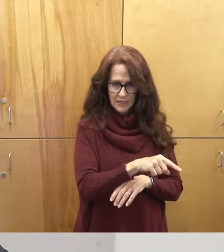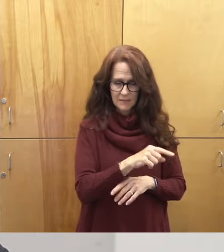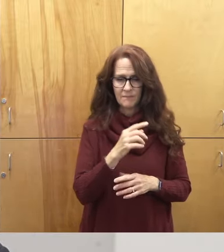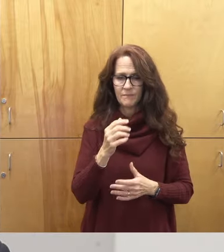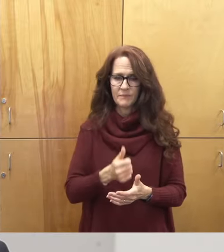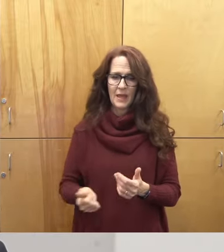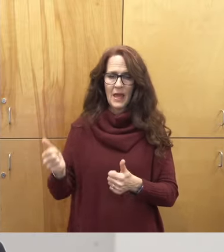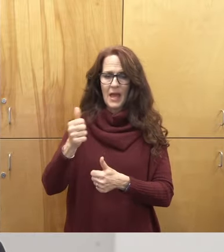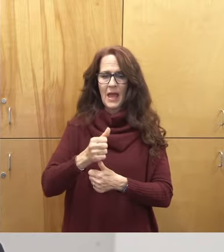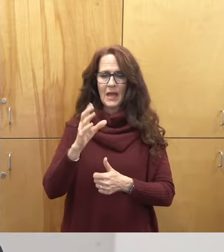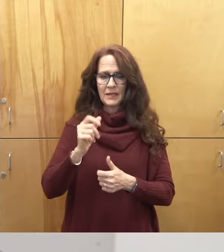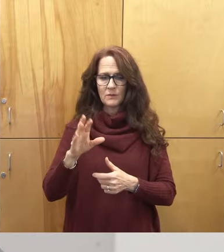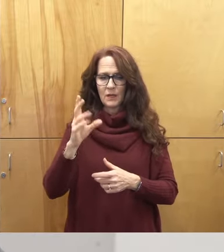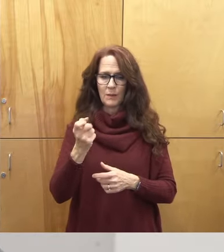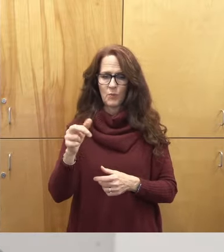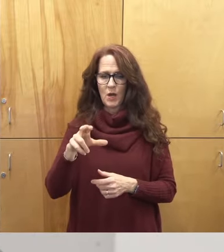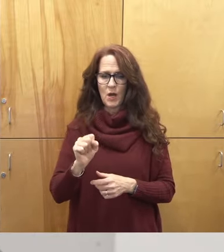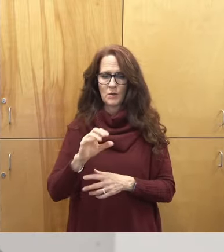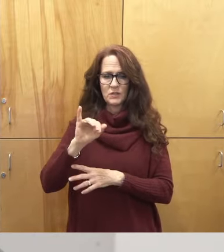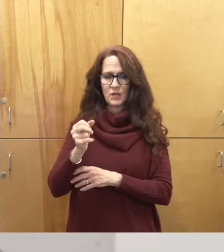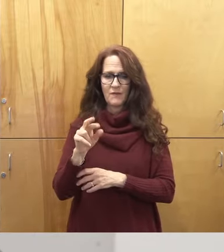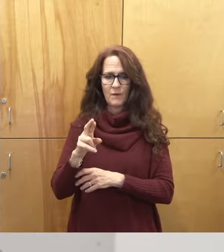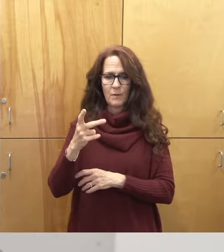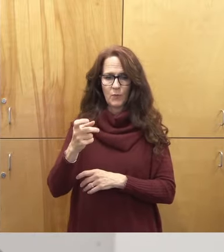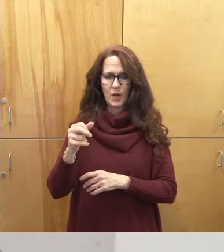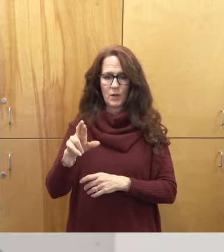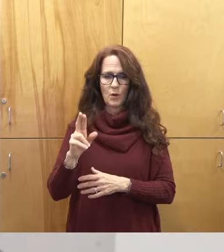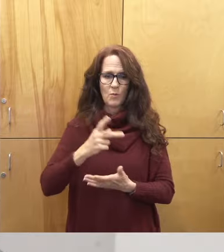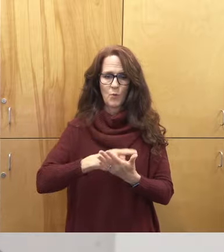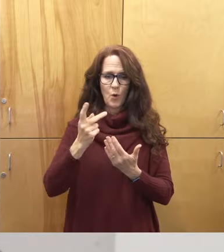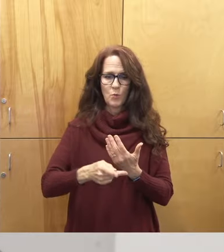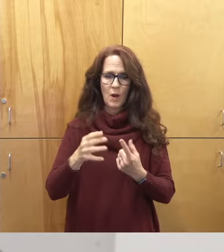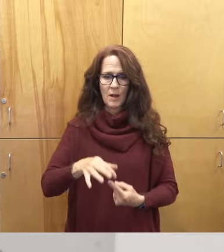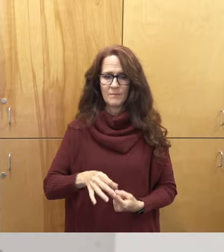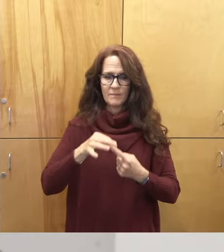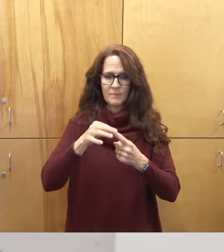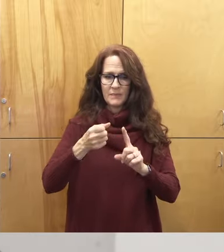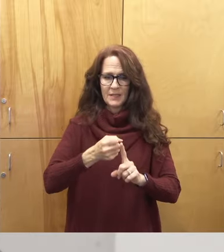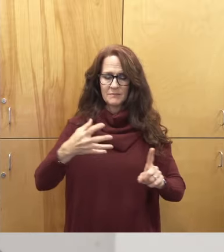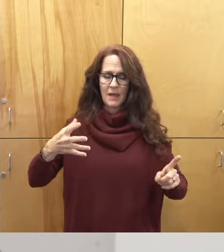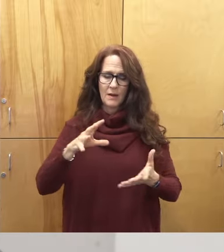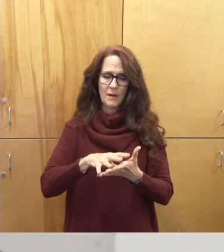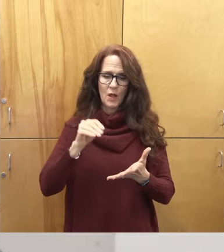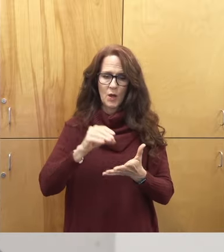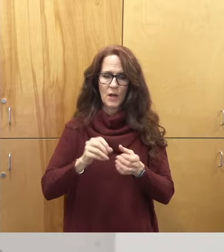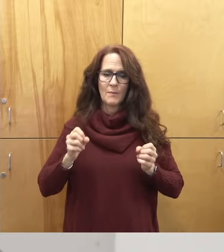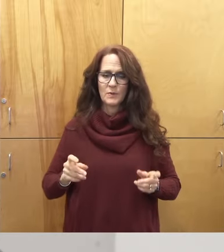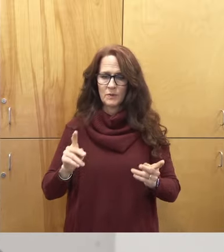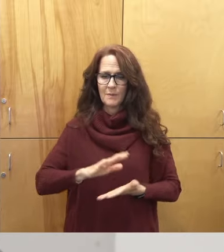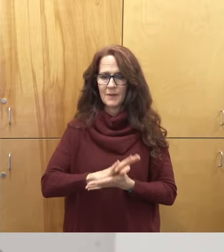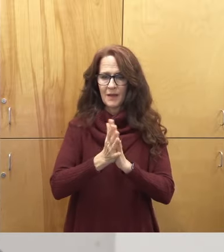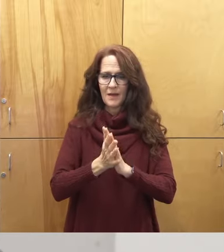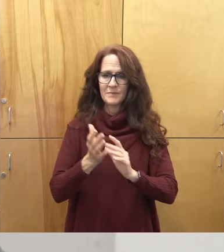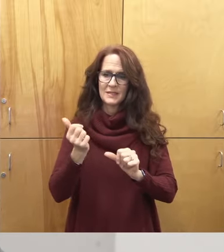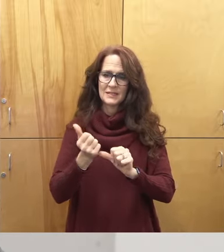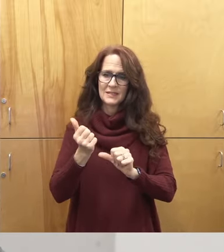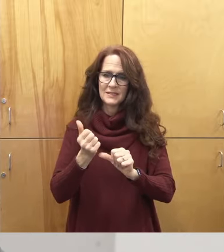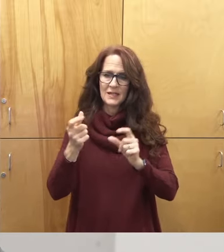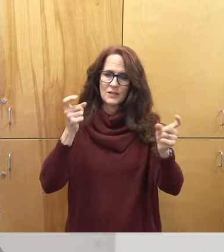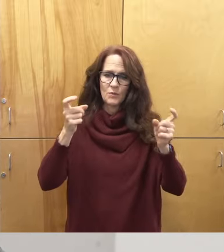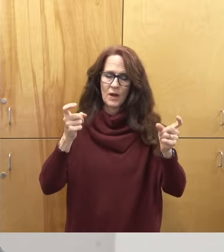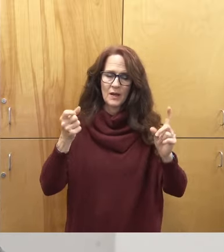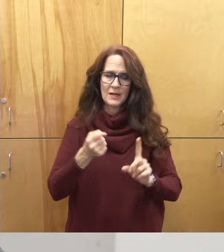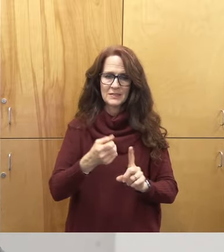counselor Cabrillo. And Jennifer Prager, who is a program specialist in expanded learning opportunities, will become an assistant director in expanded